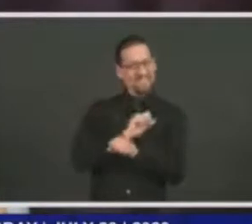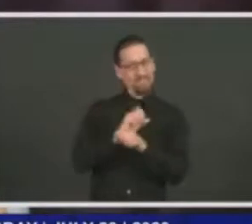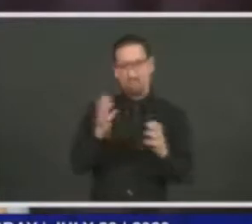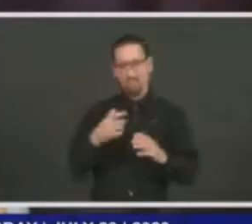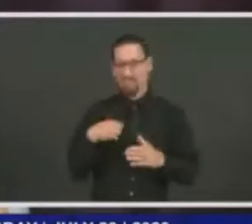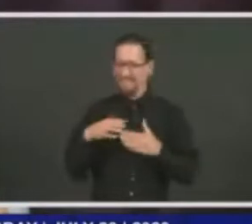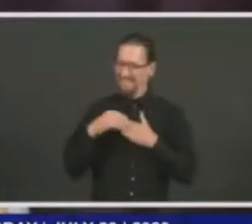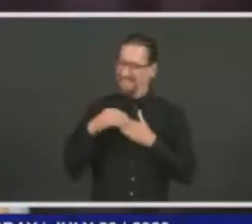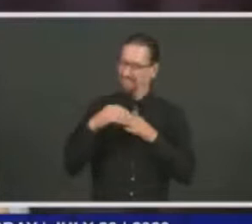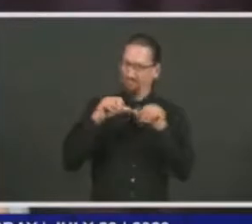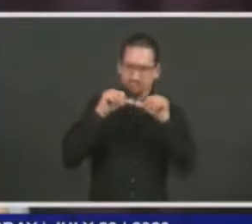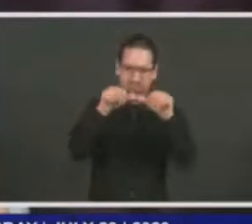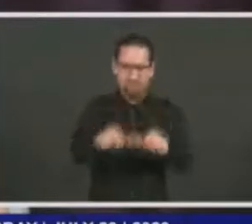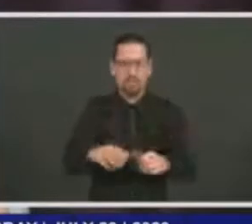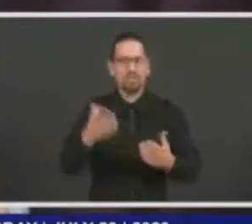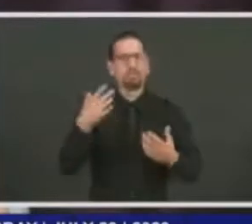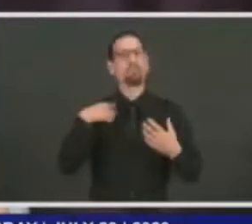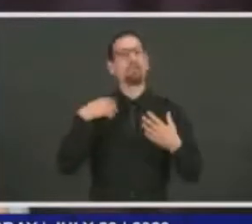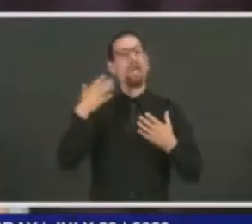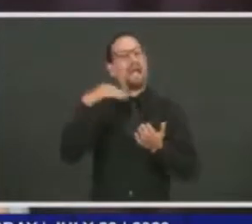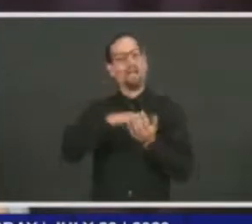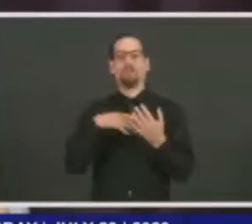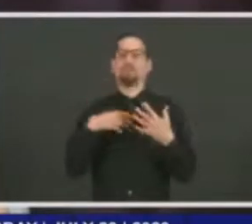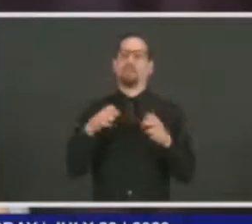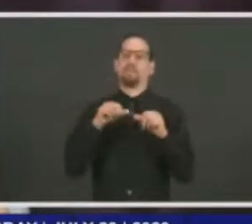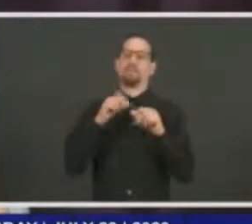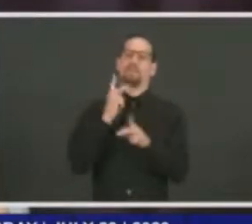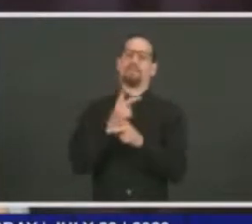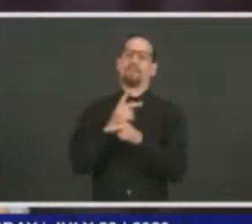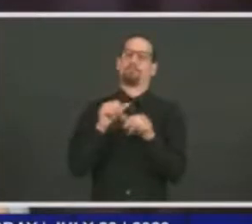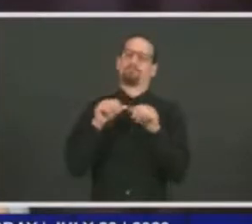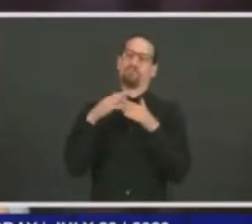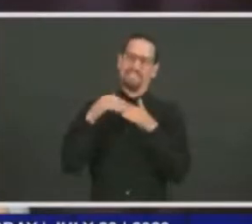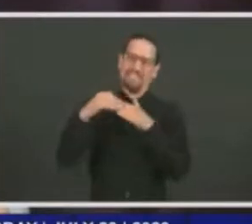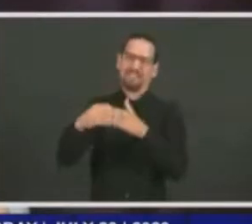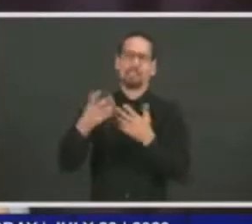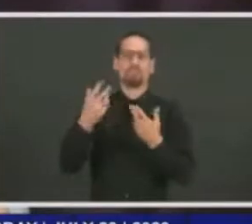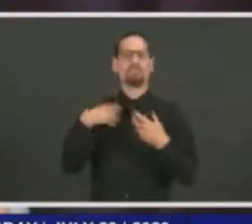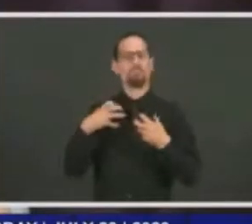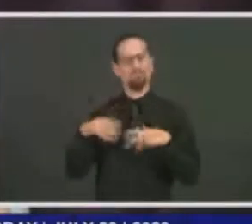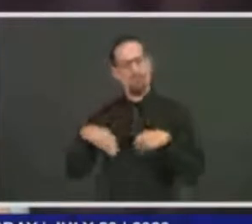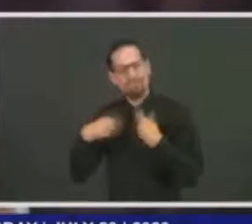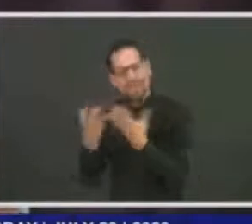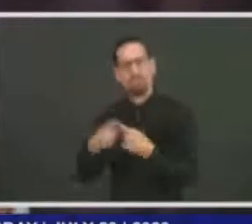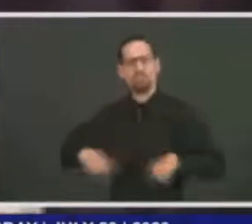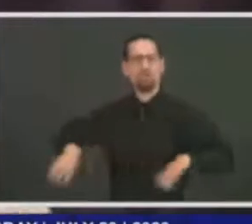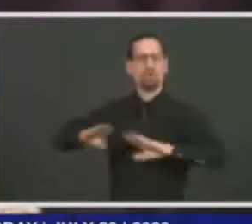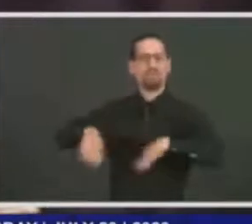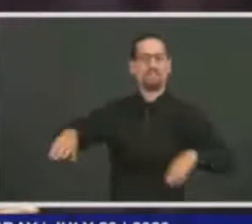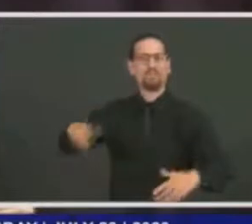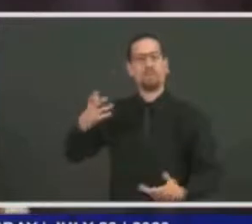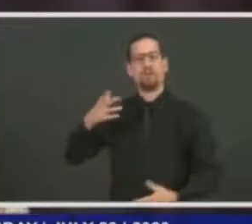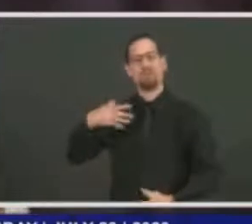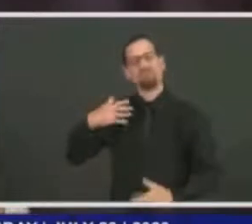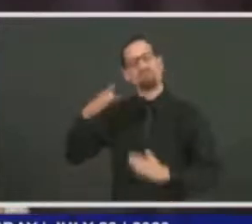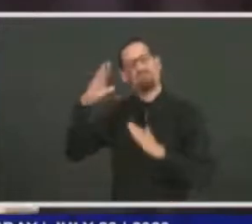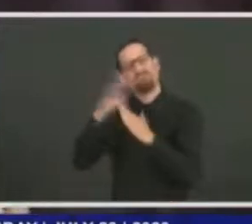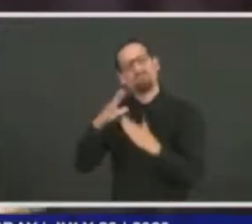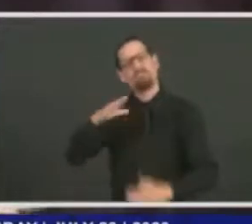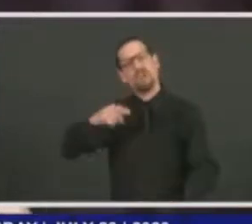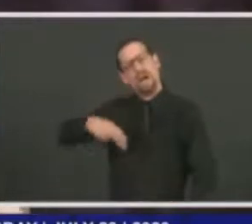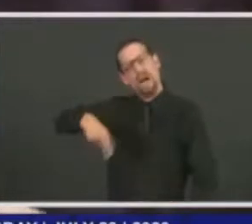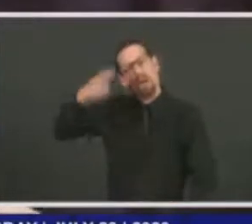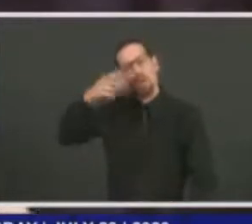is providing our kids with a safe, high-quality education any way that we can, and that is